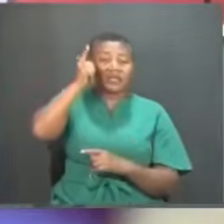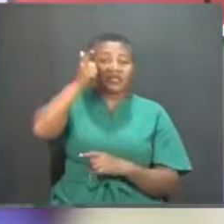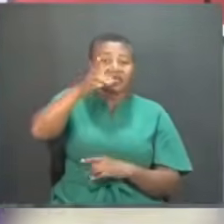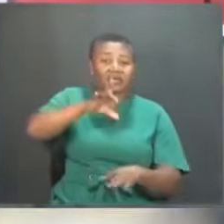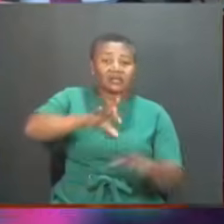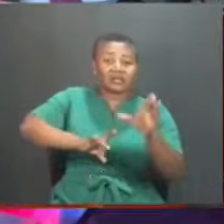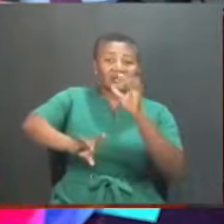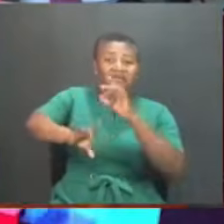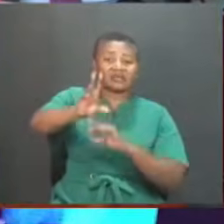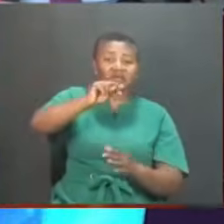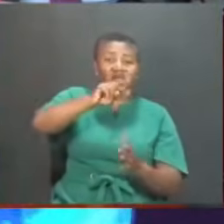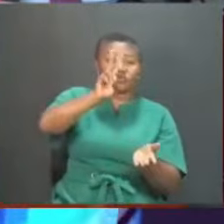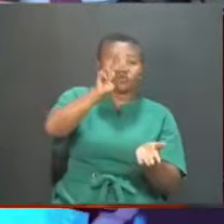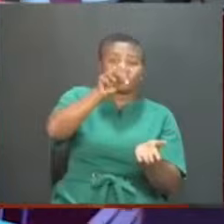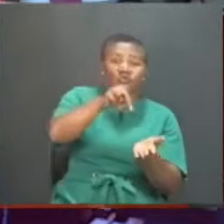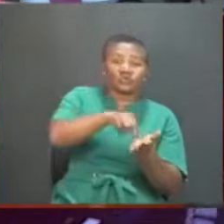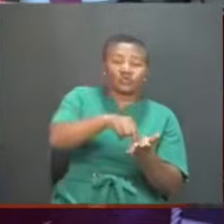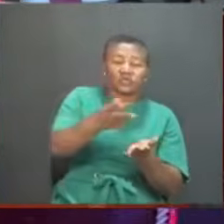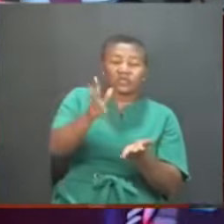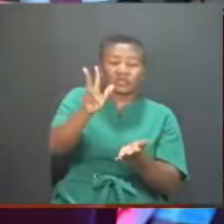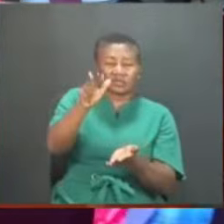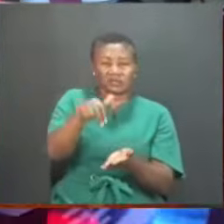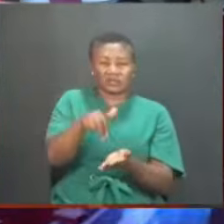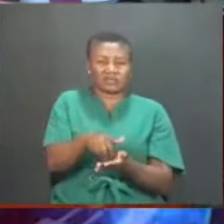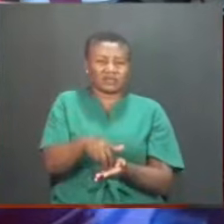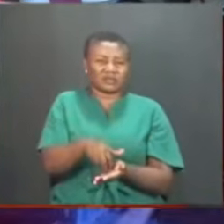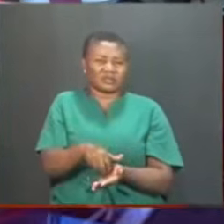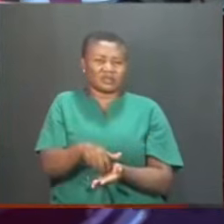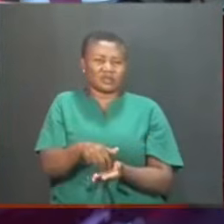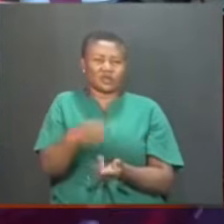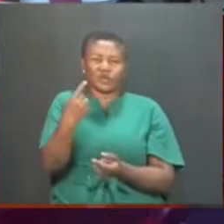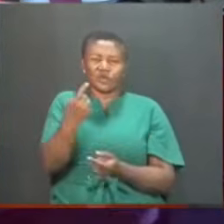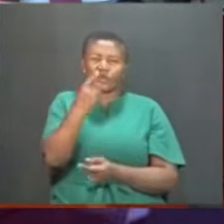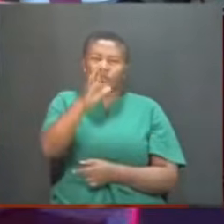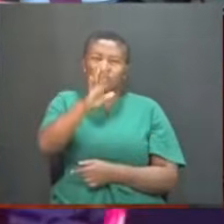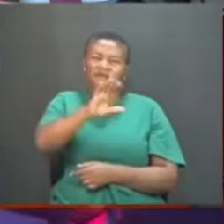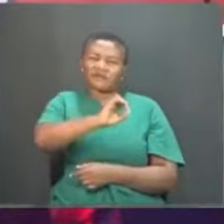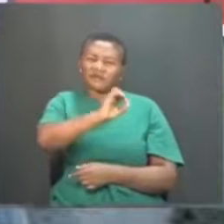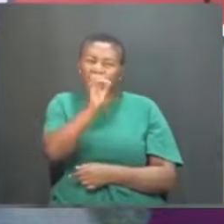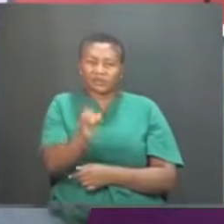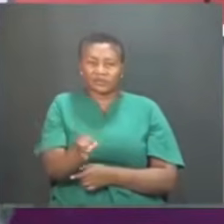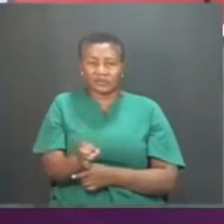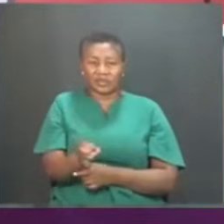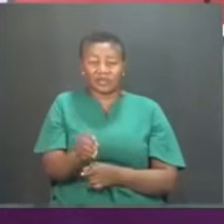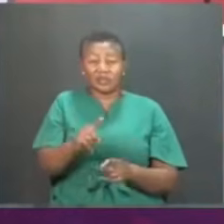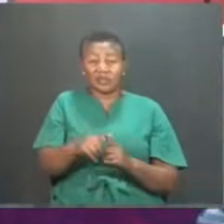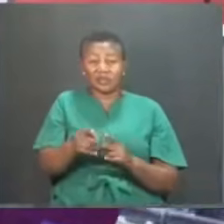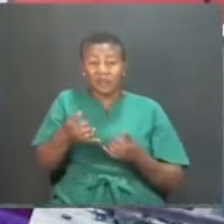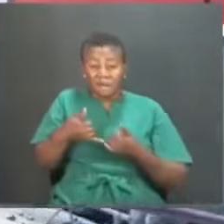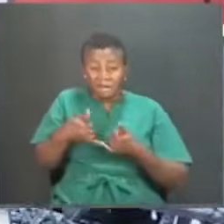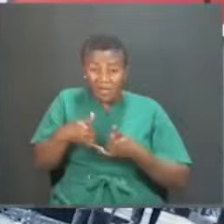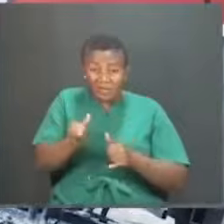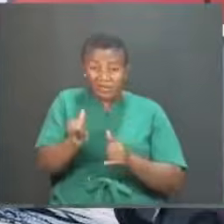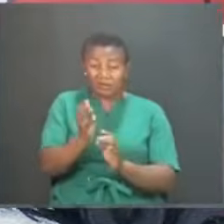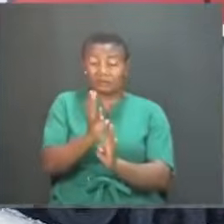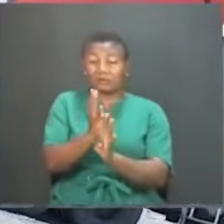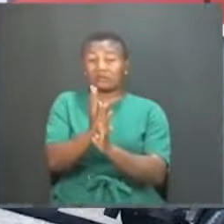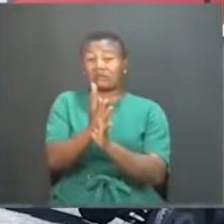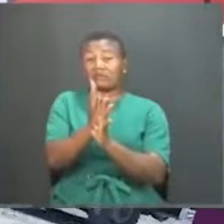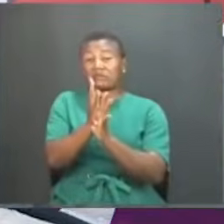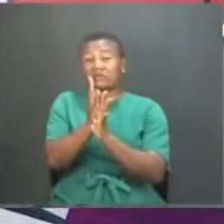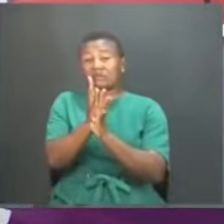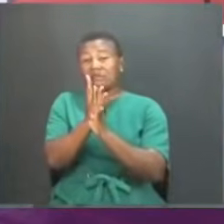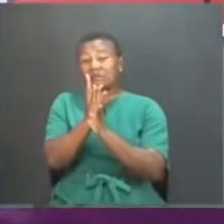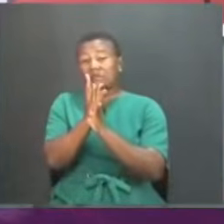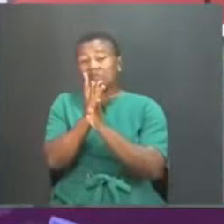About 5 or 10% of these Ghanaians, Mr. Speaker, yet they queue in their numbers, go